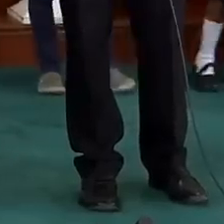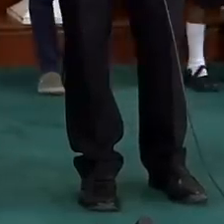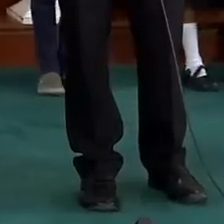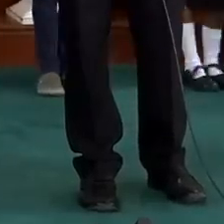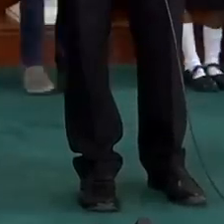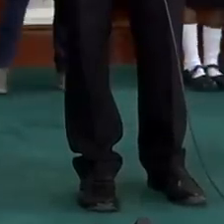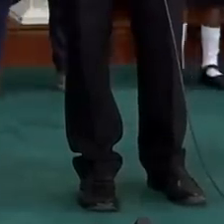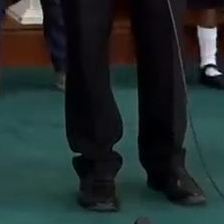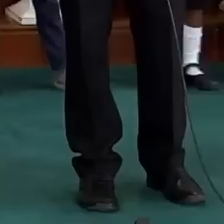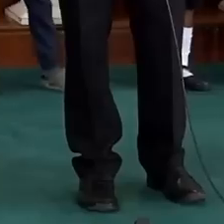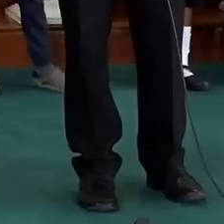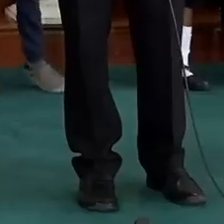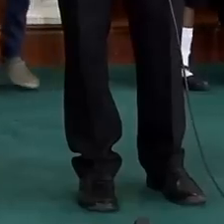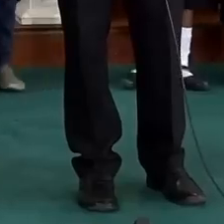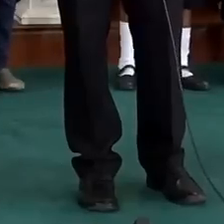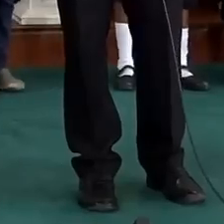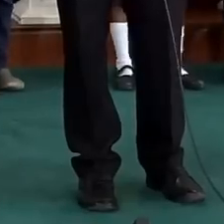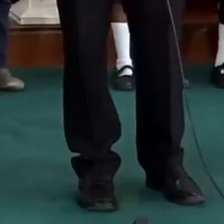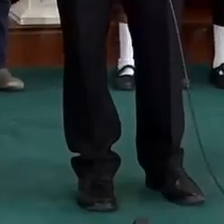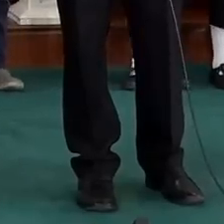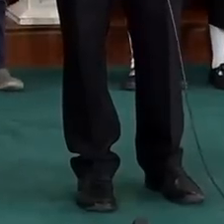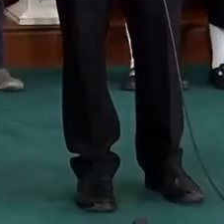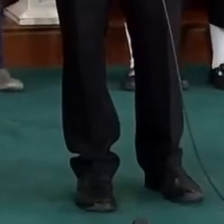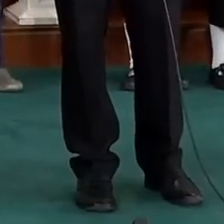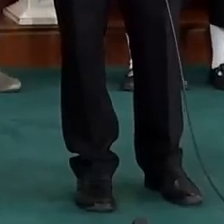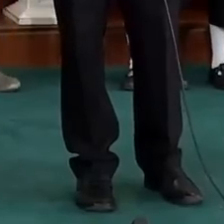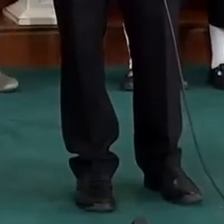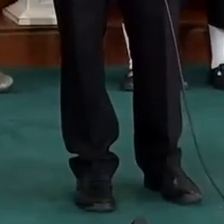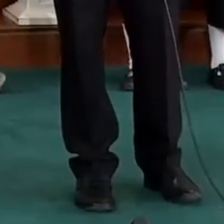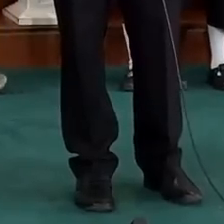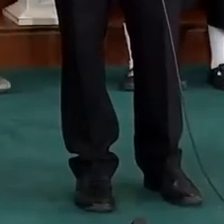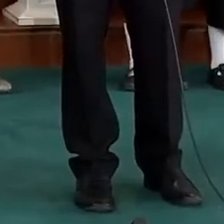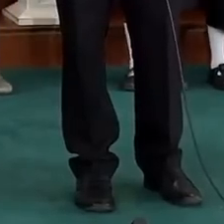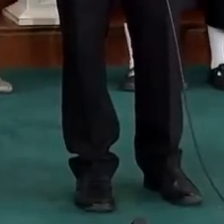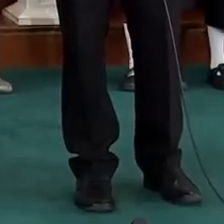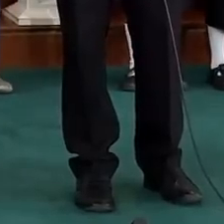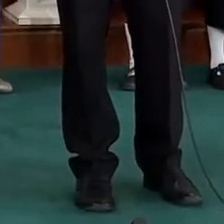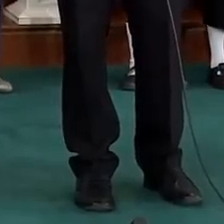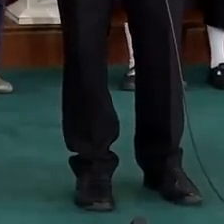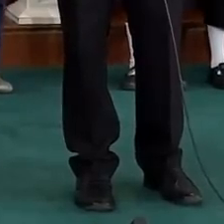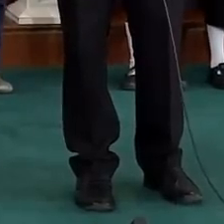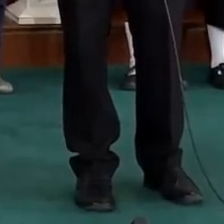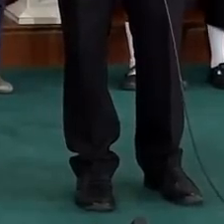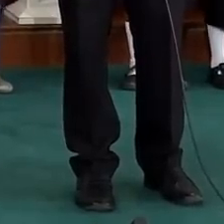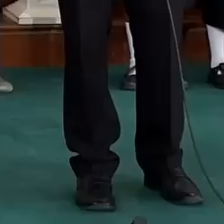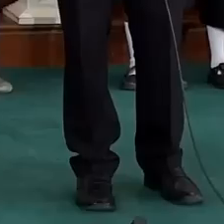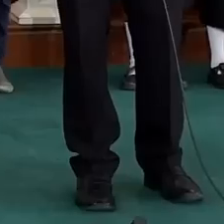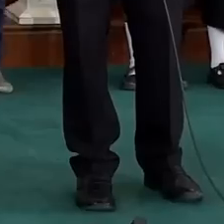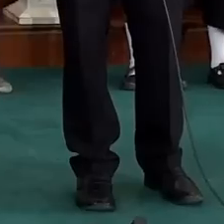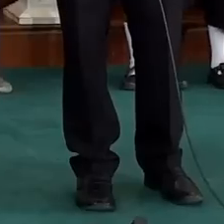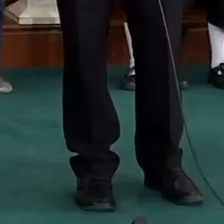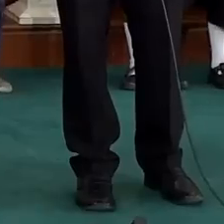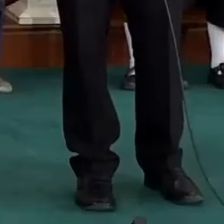Come. Last sign has been fulfilled. Last sign has been fulfilled. Last sign has been fulfilled. Last sign has been fulfilled. Come.